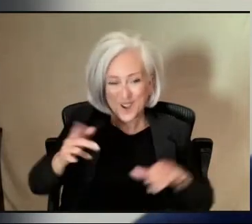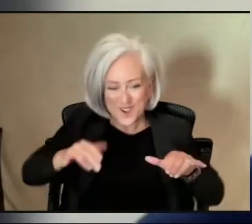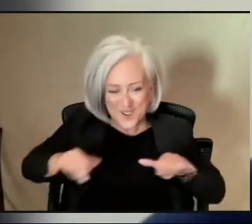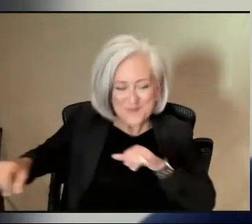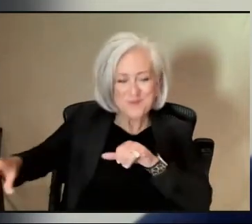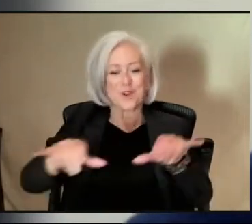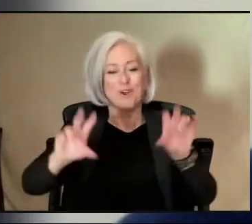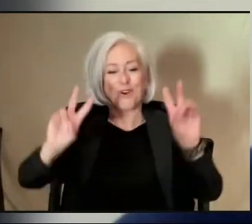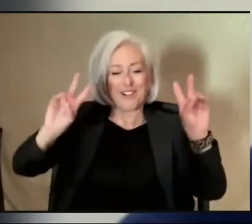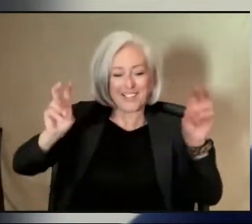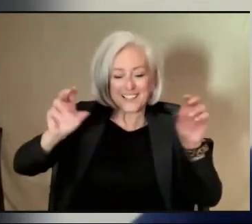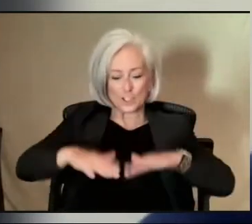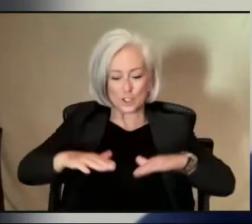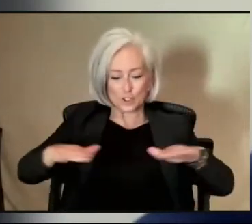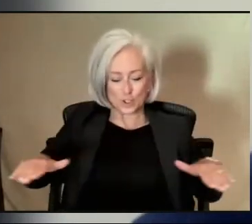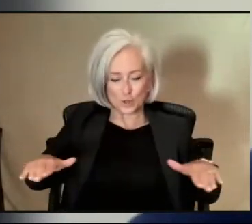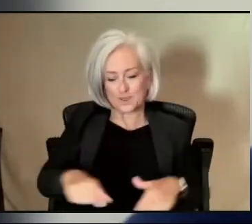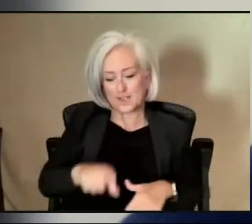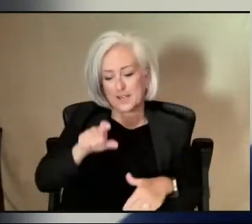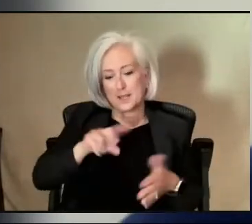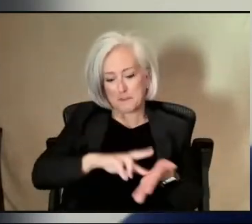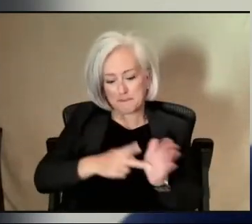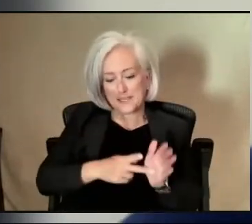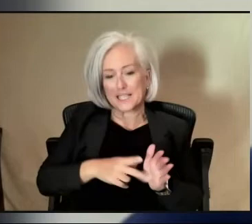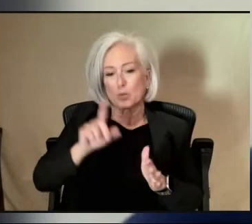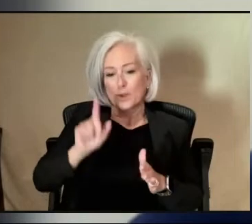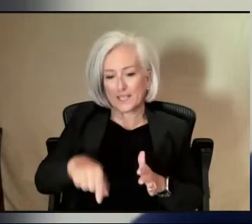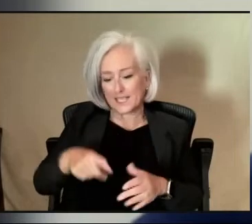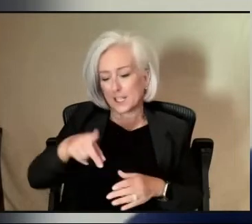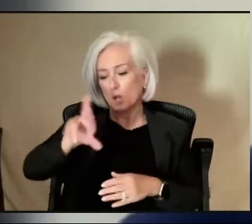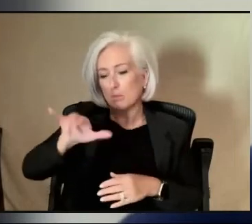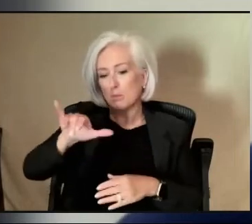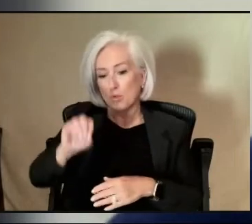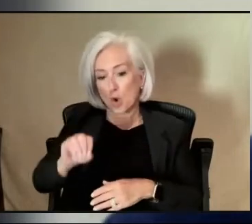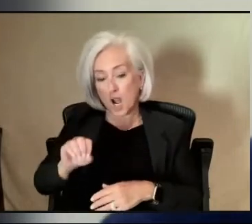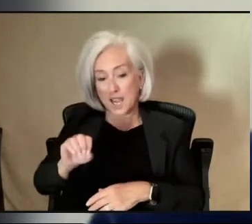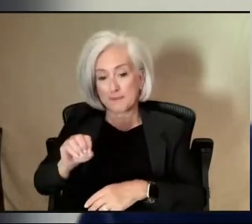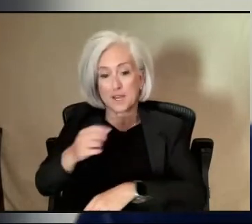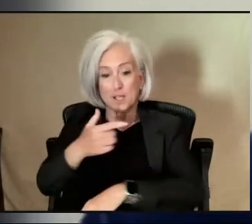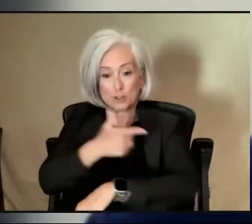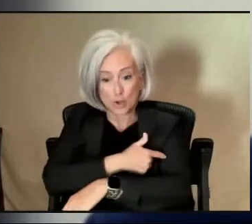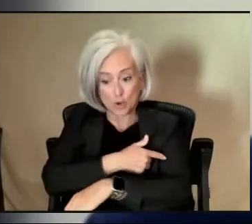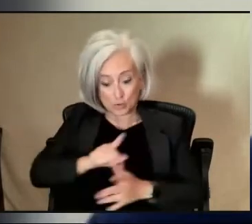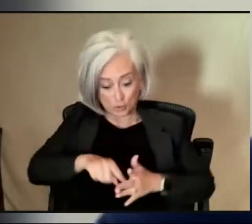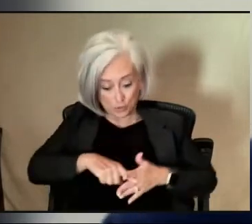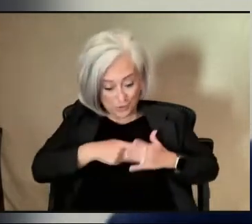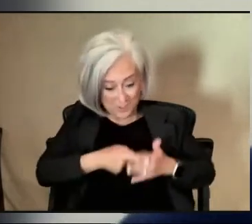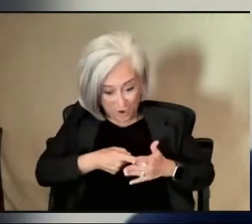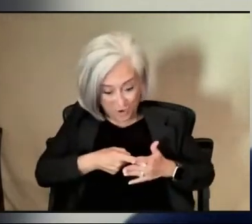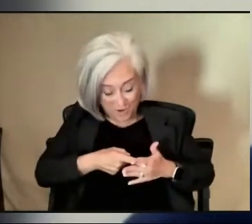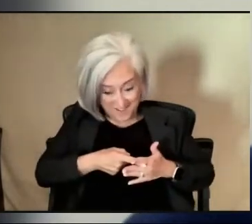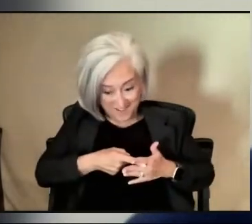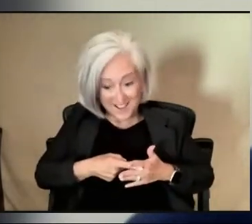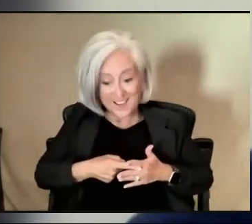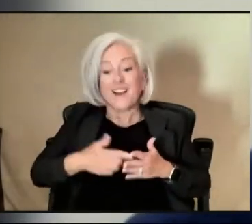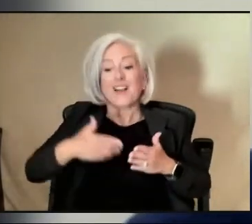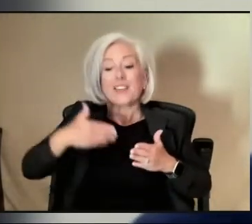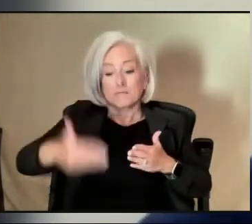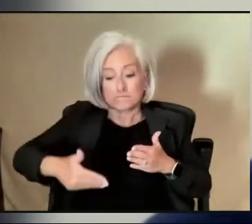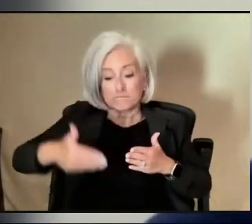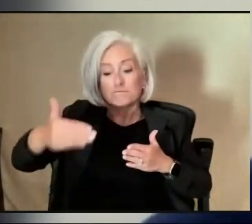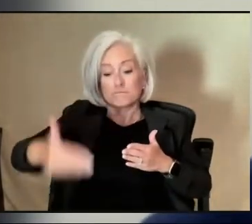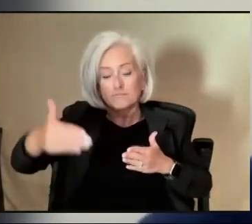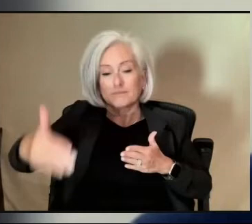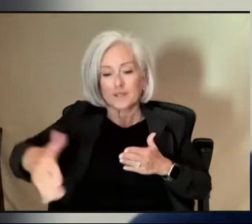kind of process where we get those priming doses, the 1 or 2, and then we're going to need boosters periodically. And that's going to be a way of